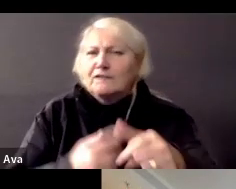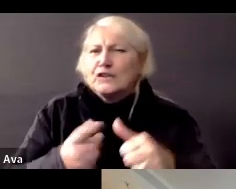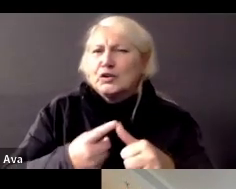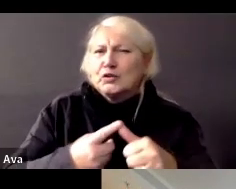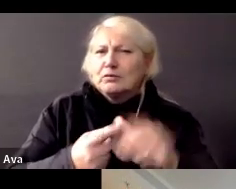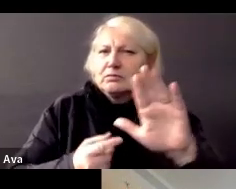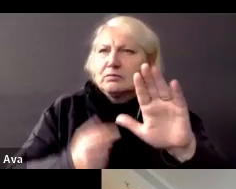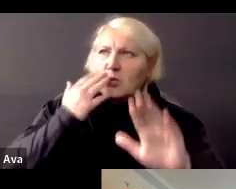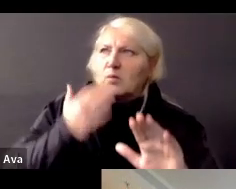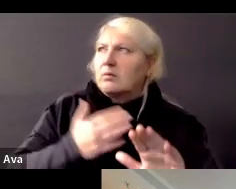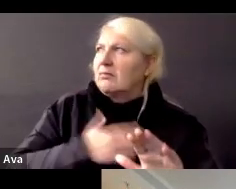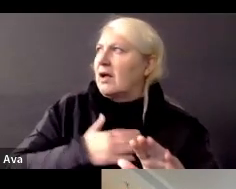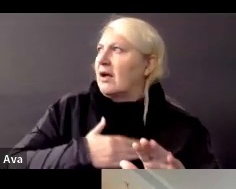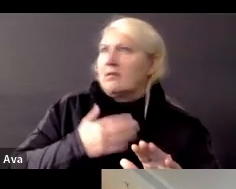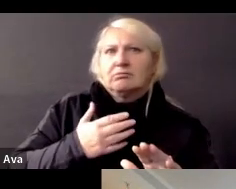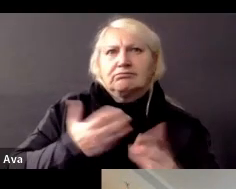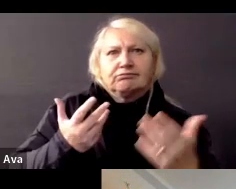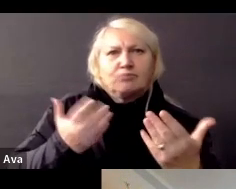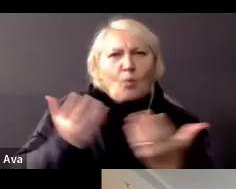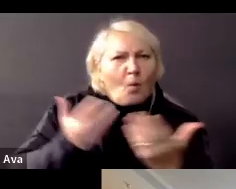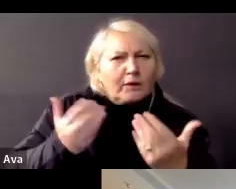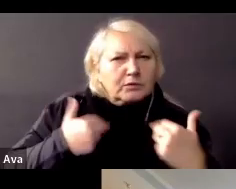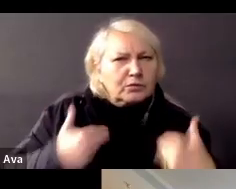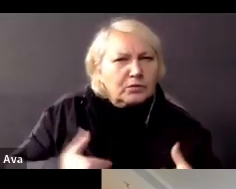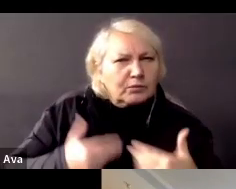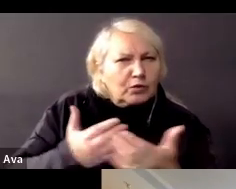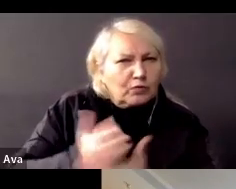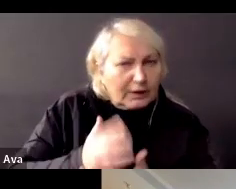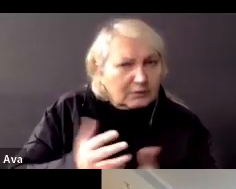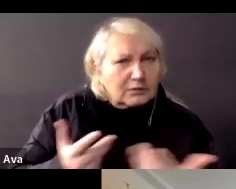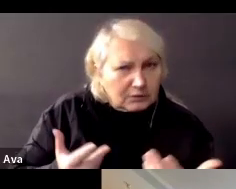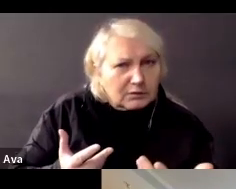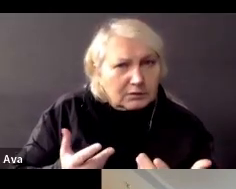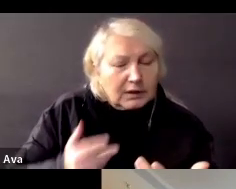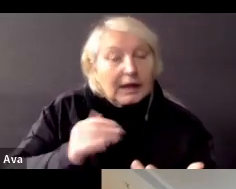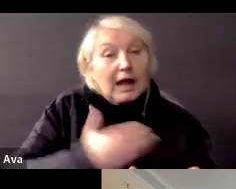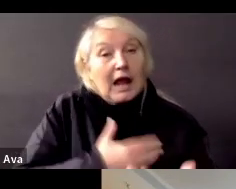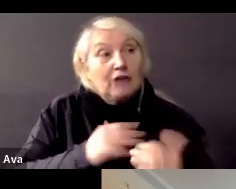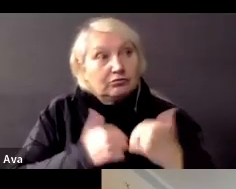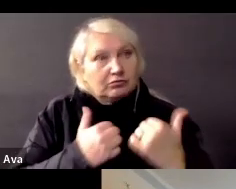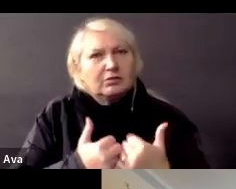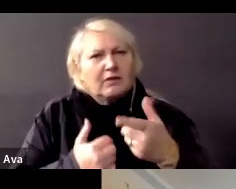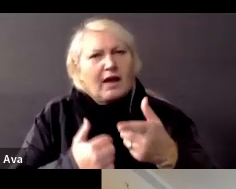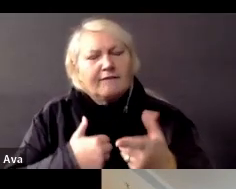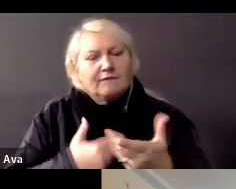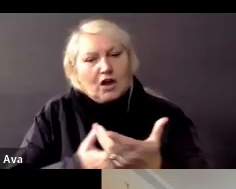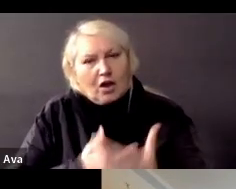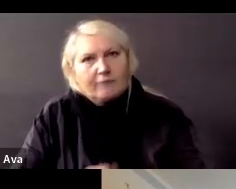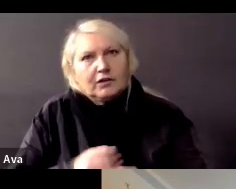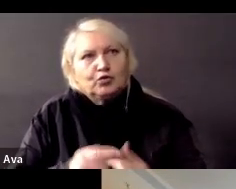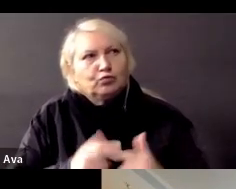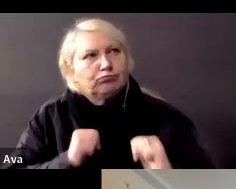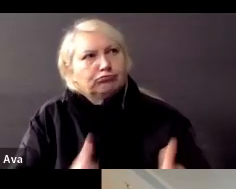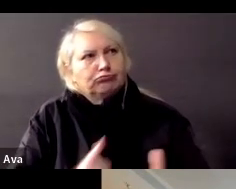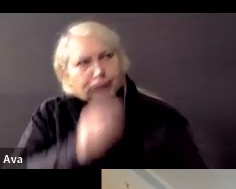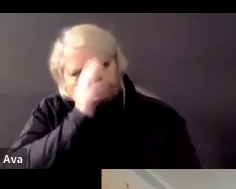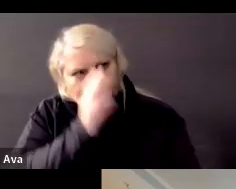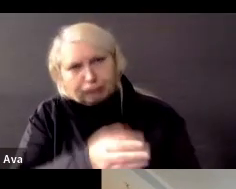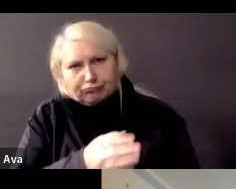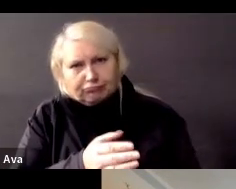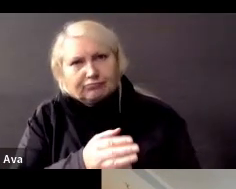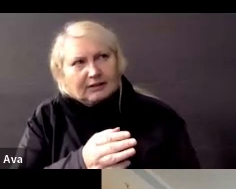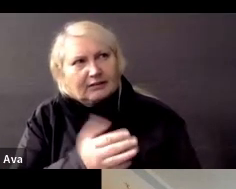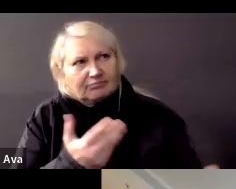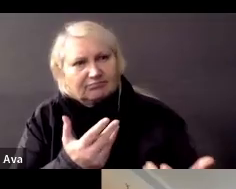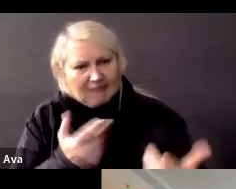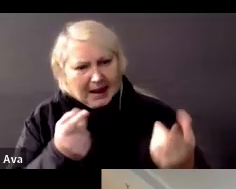the agency and the strength and the confidence to assert those rights and demand those